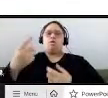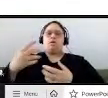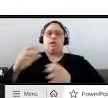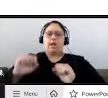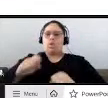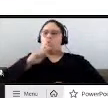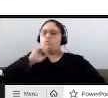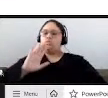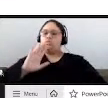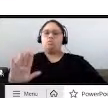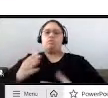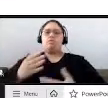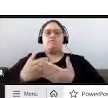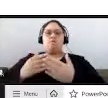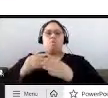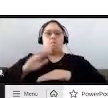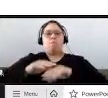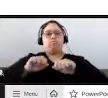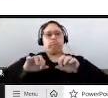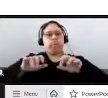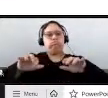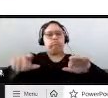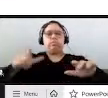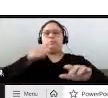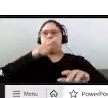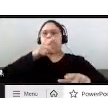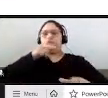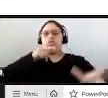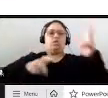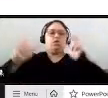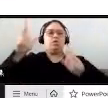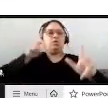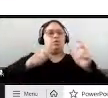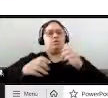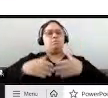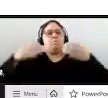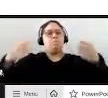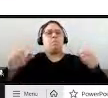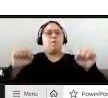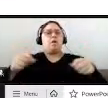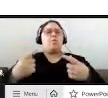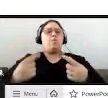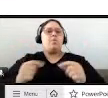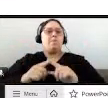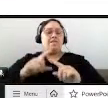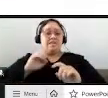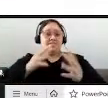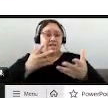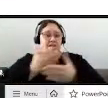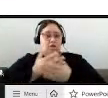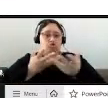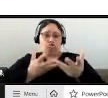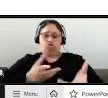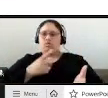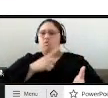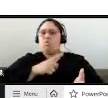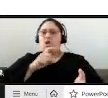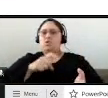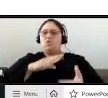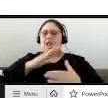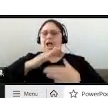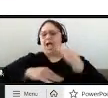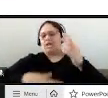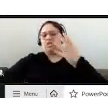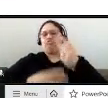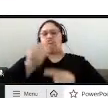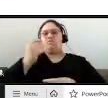to make sure that we maximize in public hearings. Now, if that's the case, why should it be underachieved